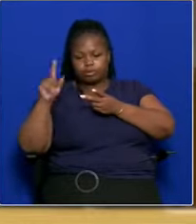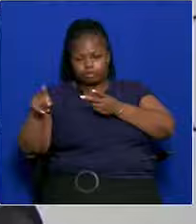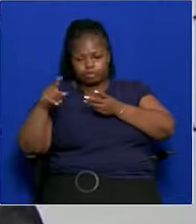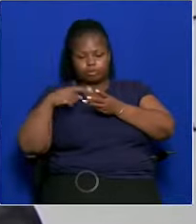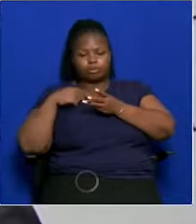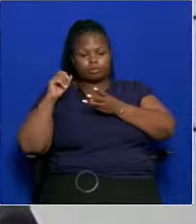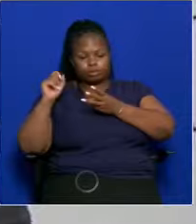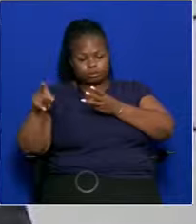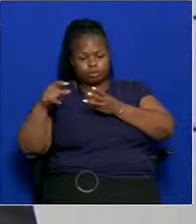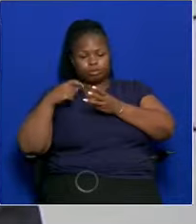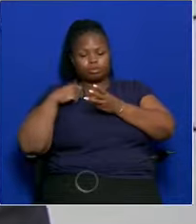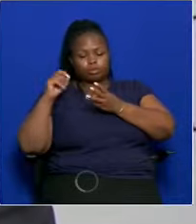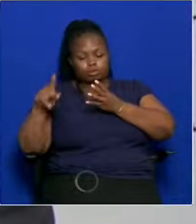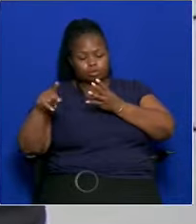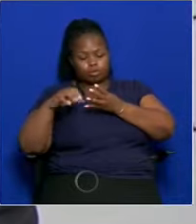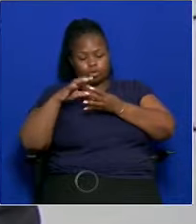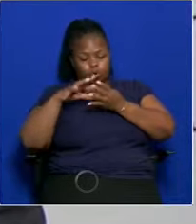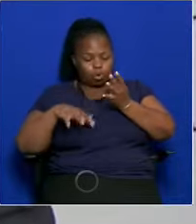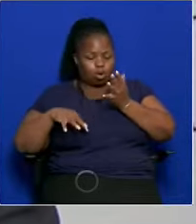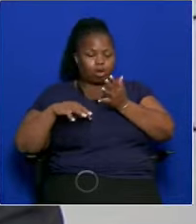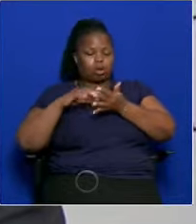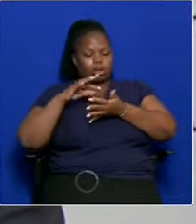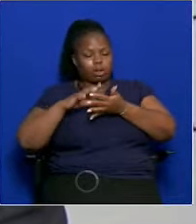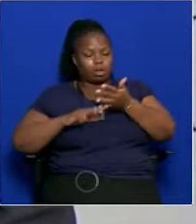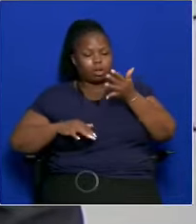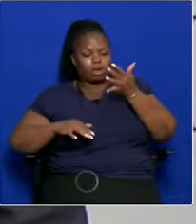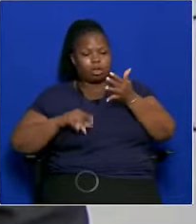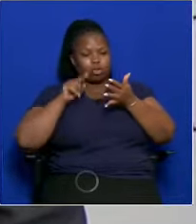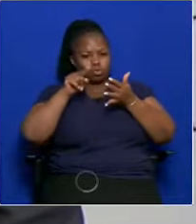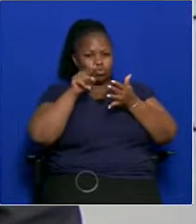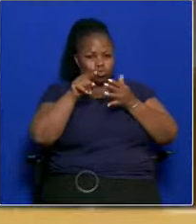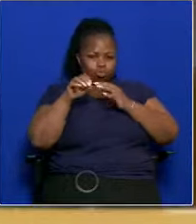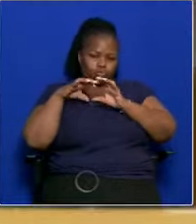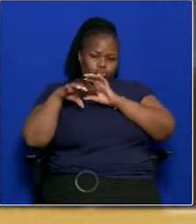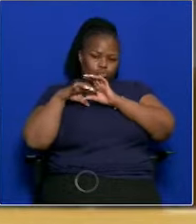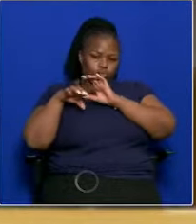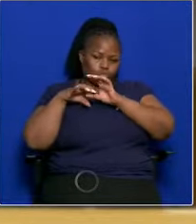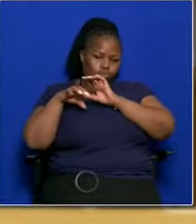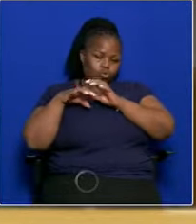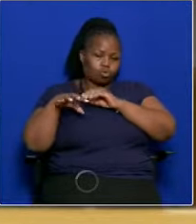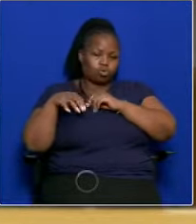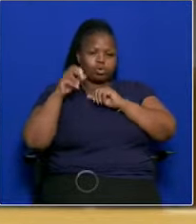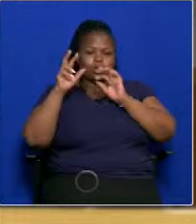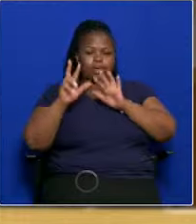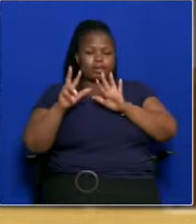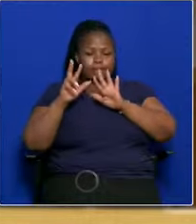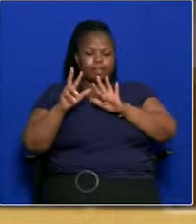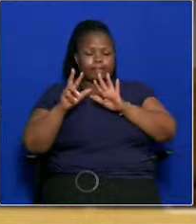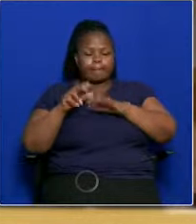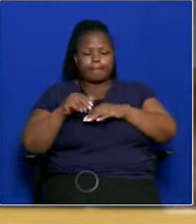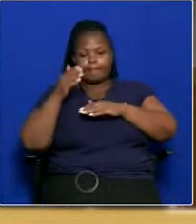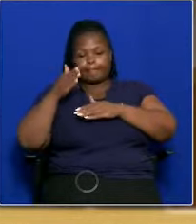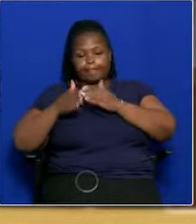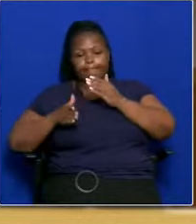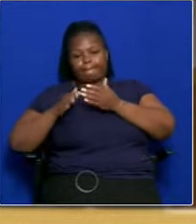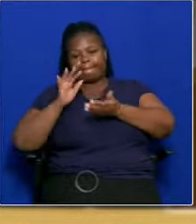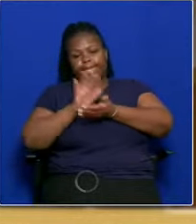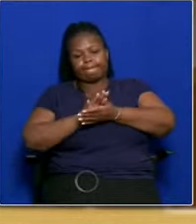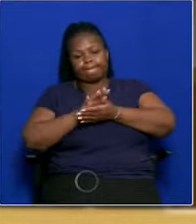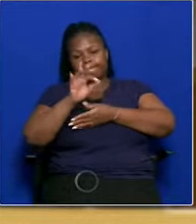that whole page. You're talking to Sergeant Nkosi on the 8th. It ends on the 13th in that